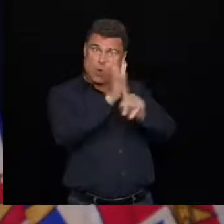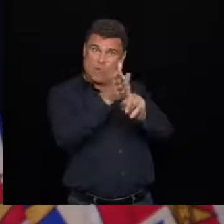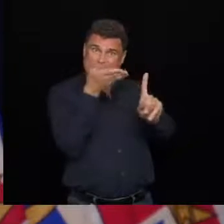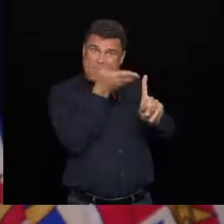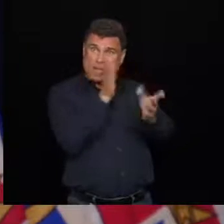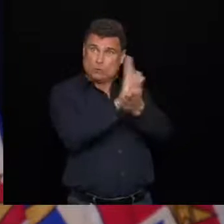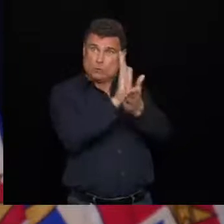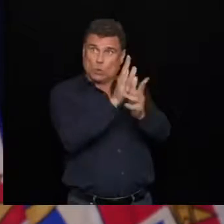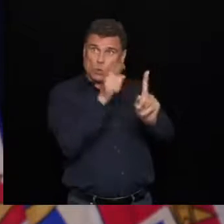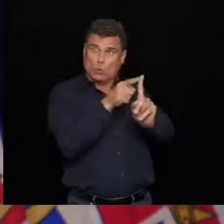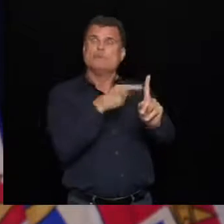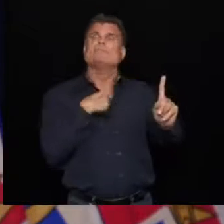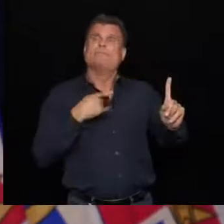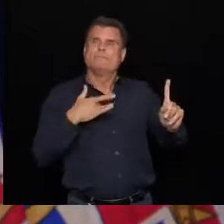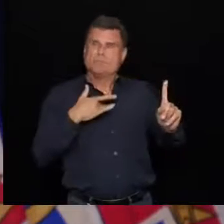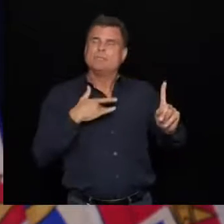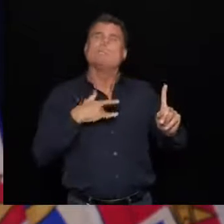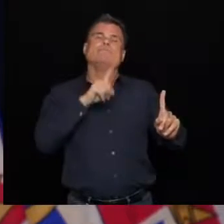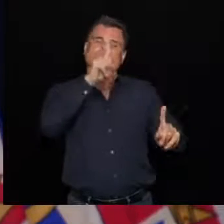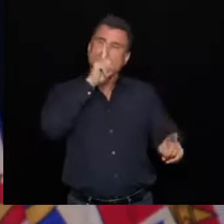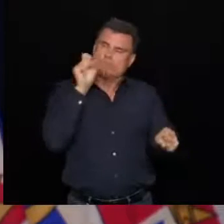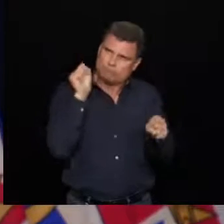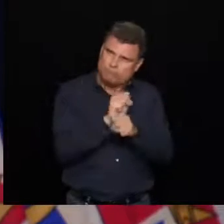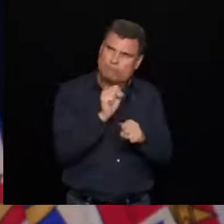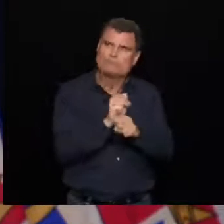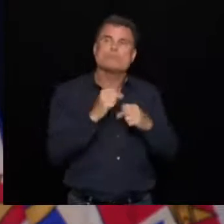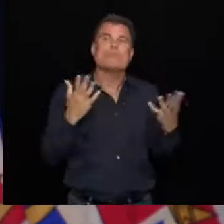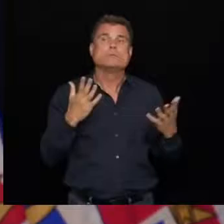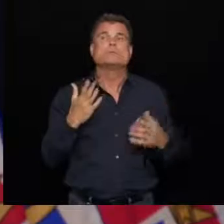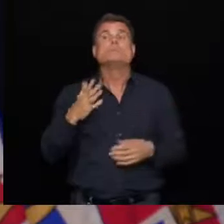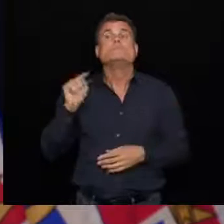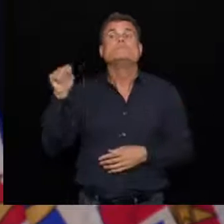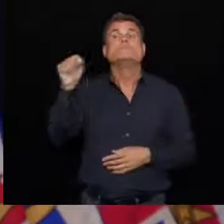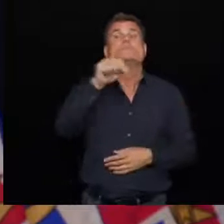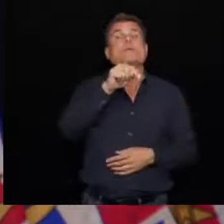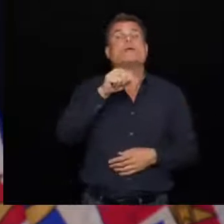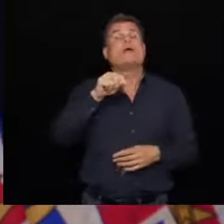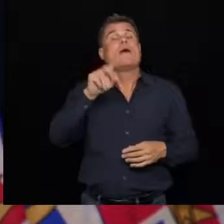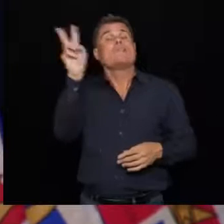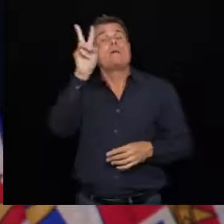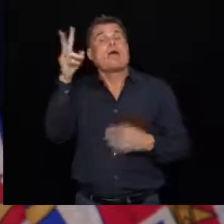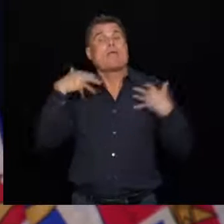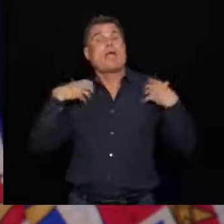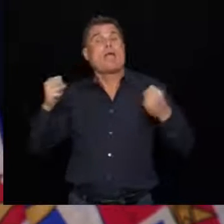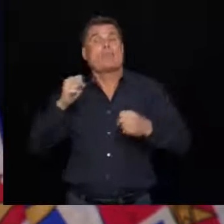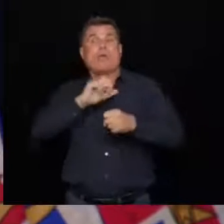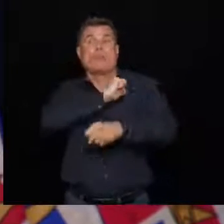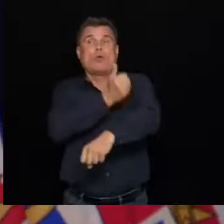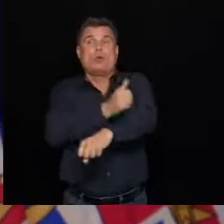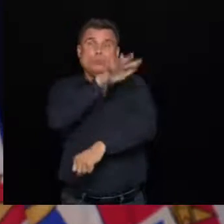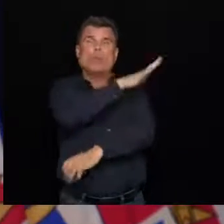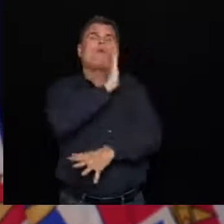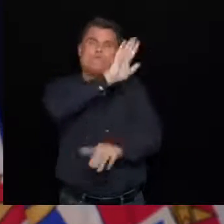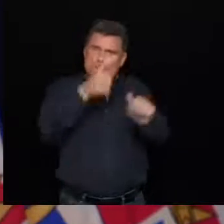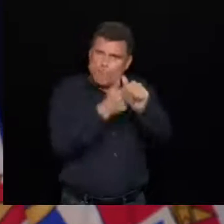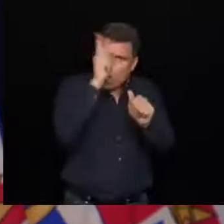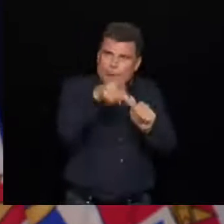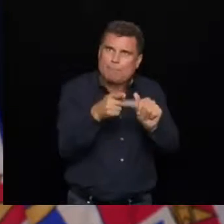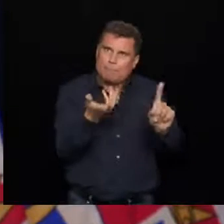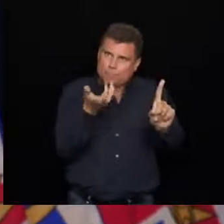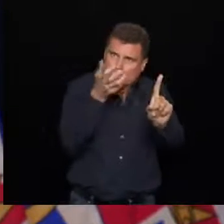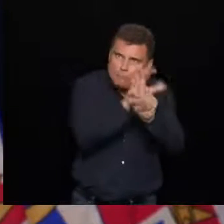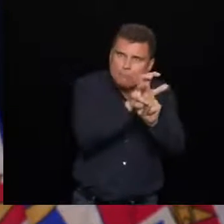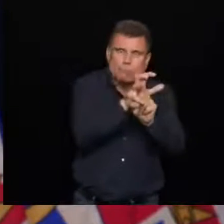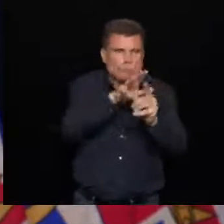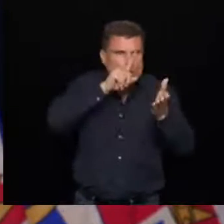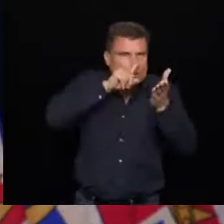VCH are following up with the individuals who are exposed. We do know that there have been people who have tested positive, but they've